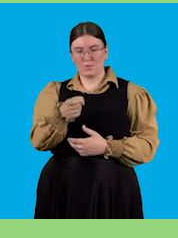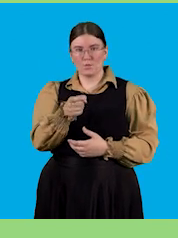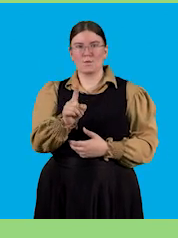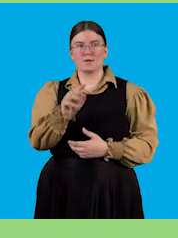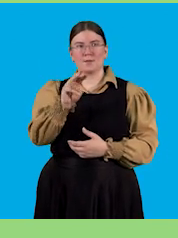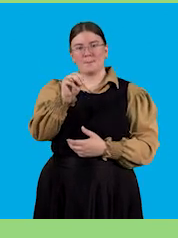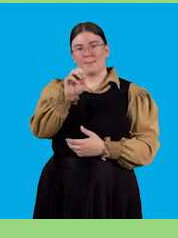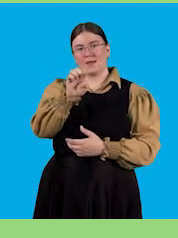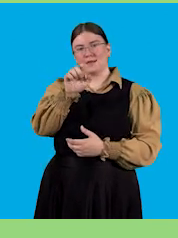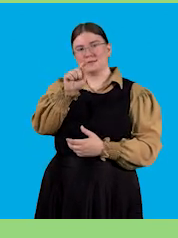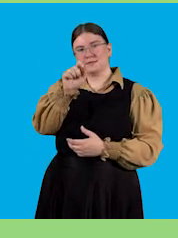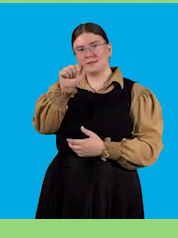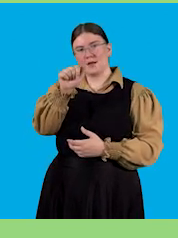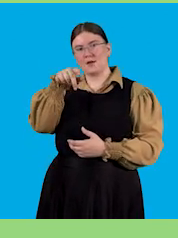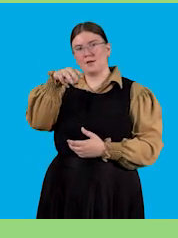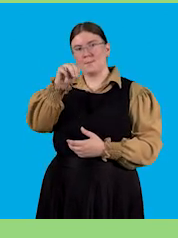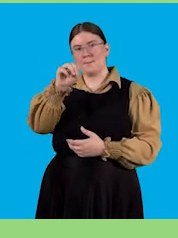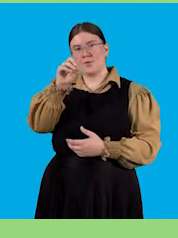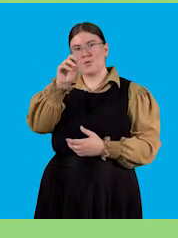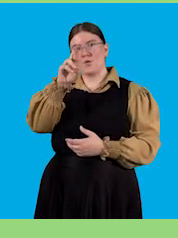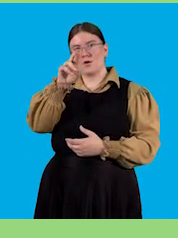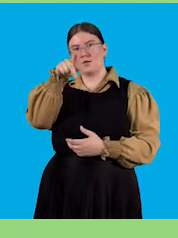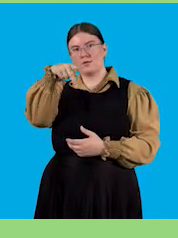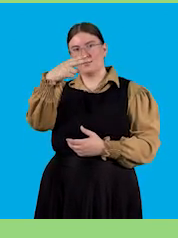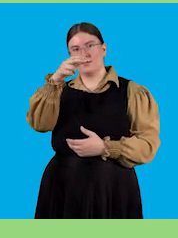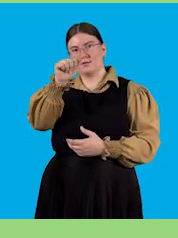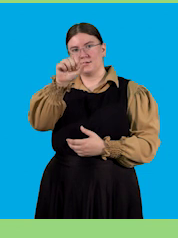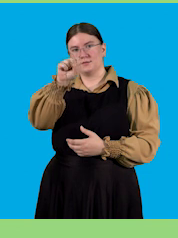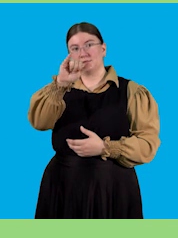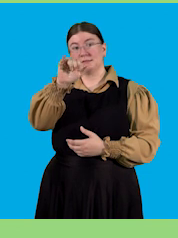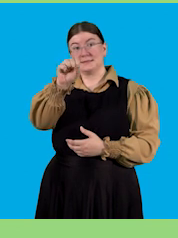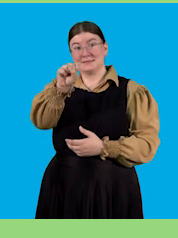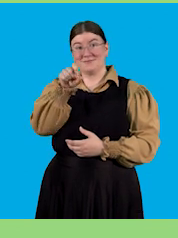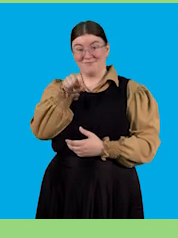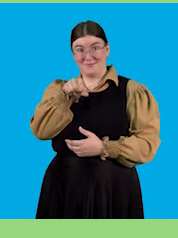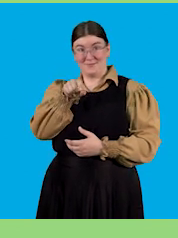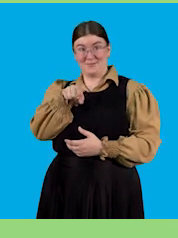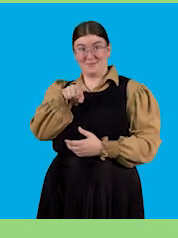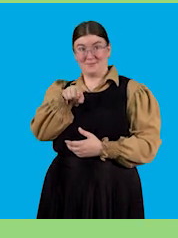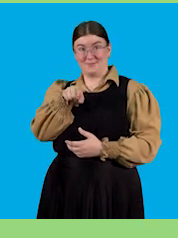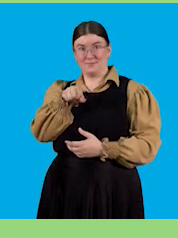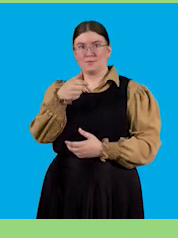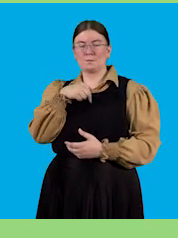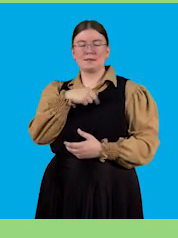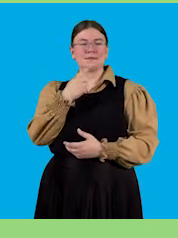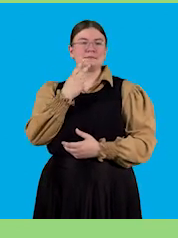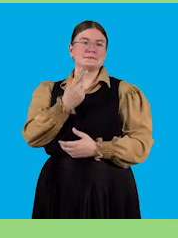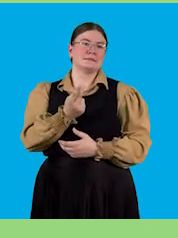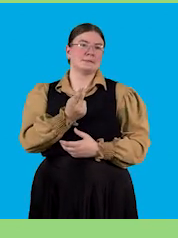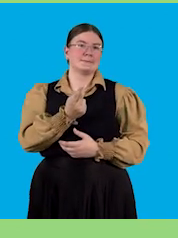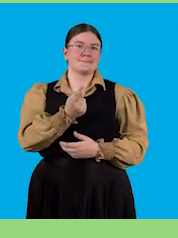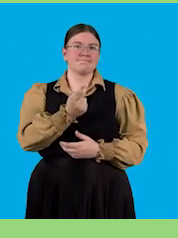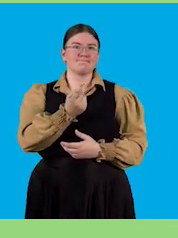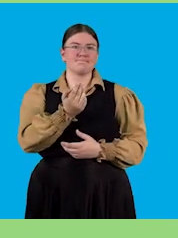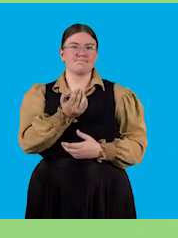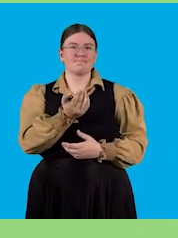is called metamorphosis. This is a cycle where we see basically